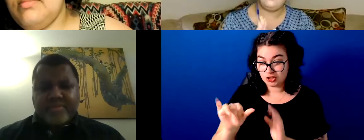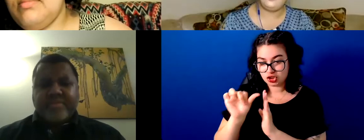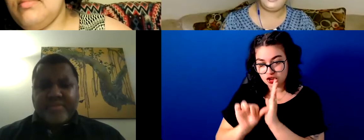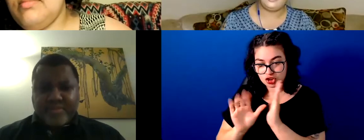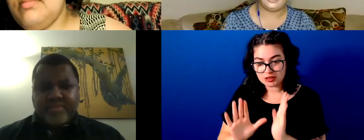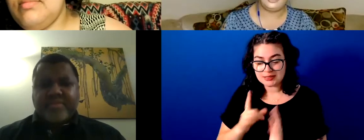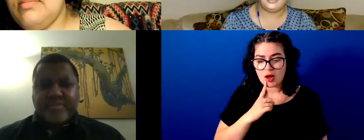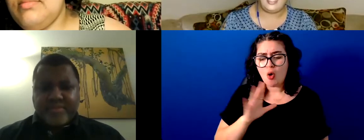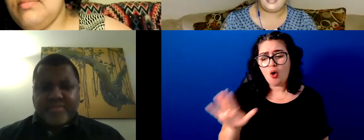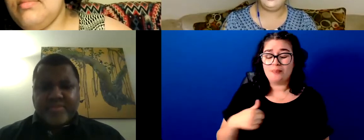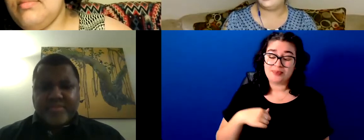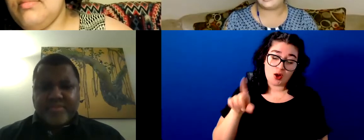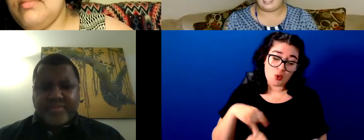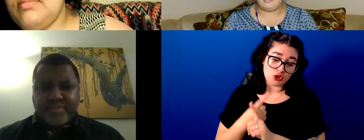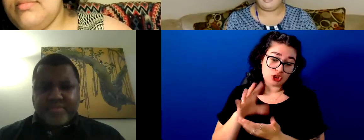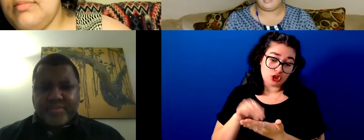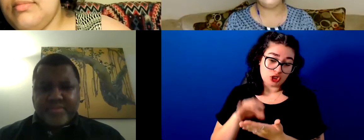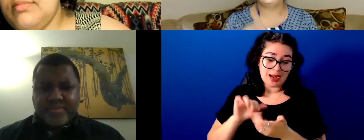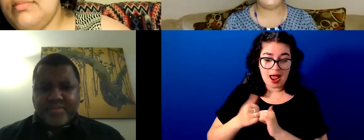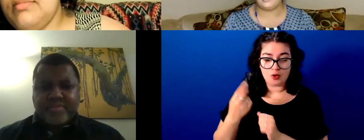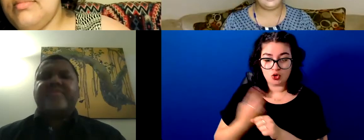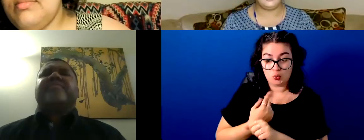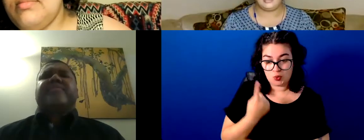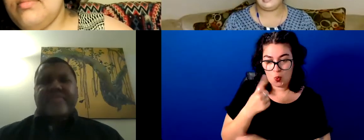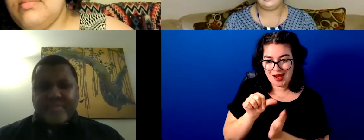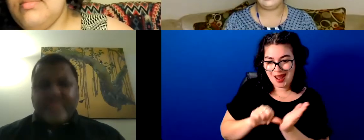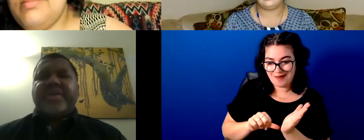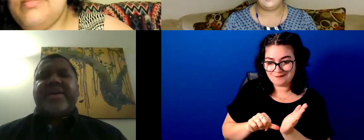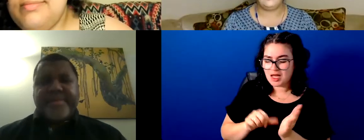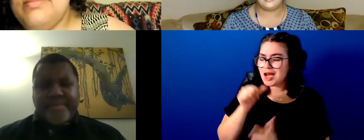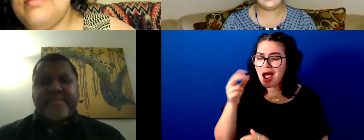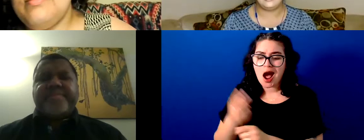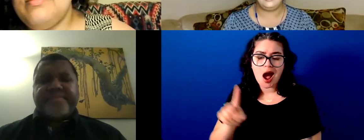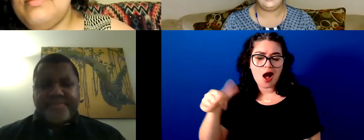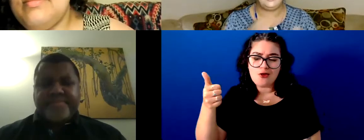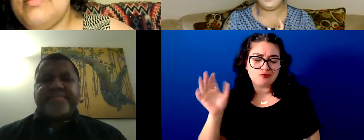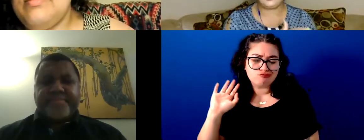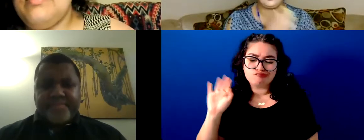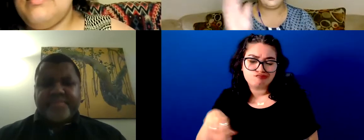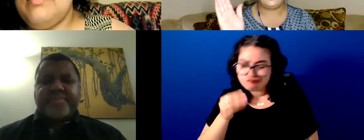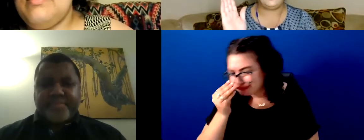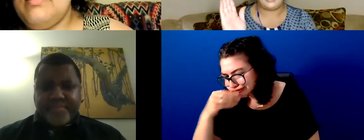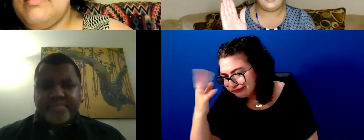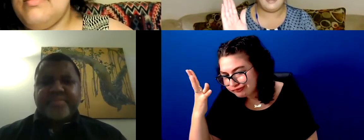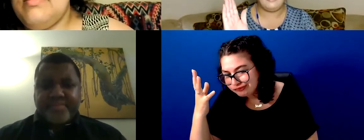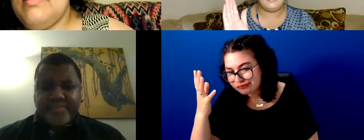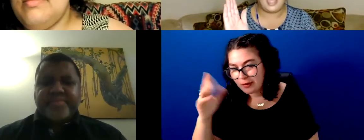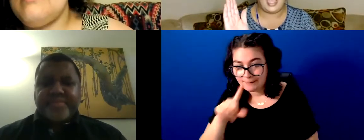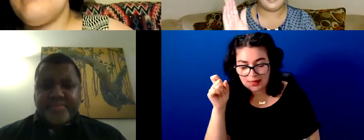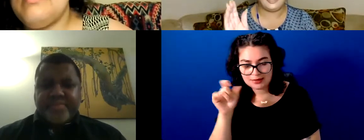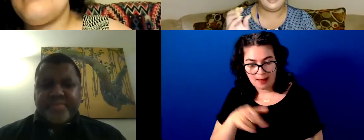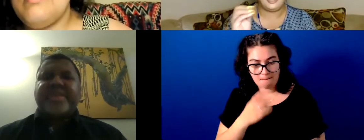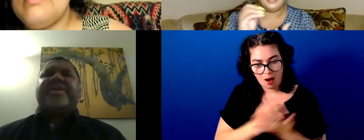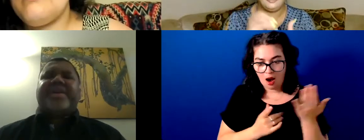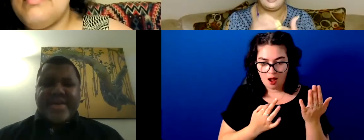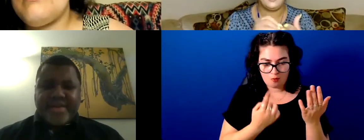I'm only going to learn how to use a scalpel. I don't want to know how to do anything else, because that that's only part of the actual